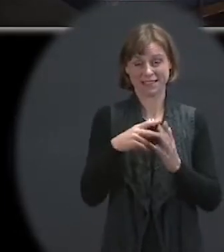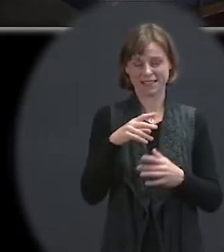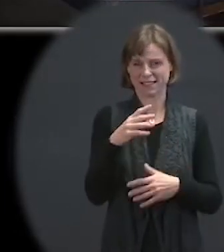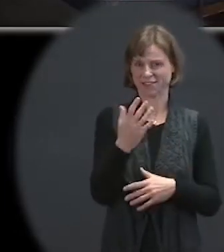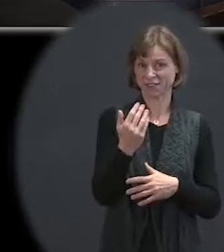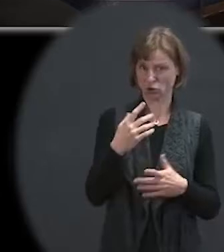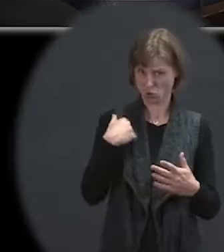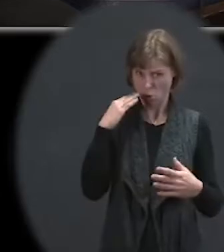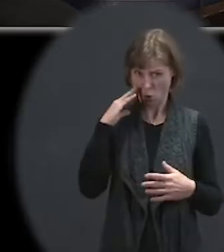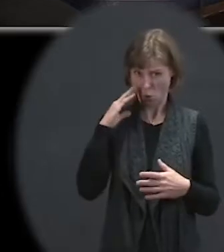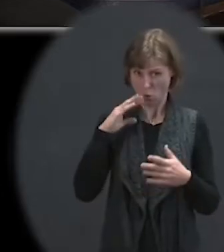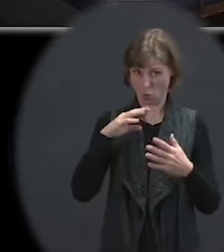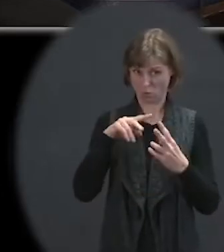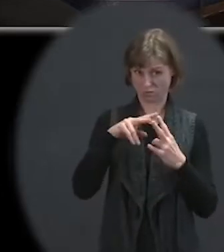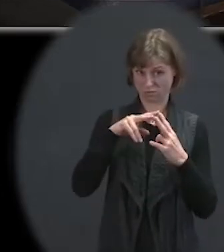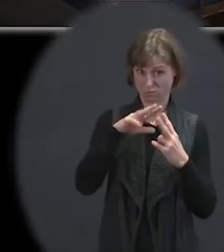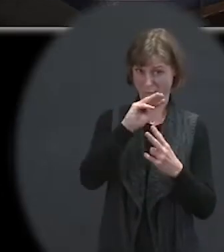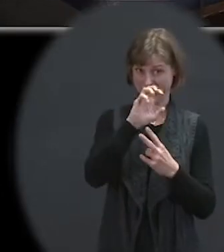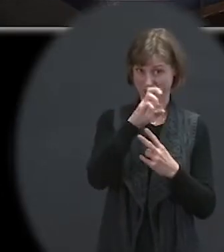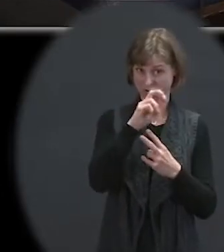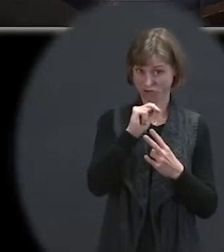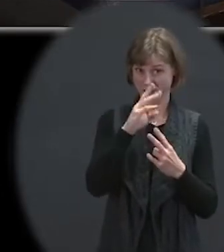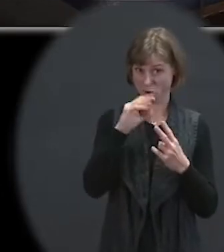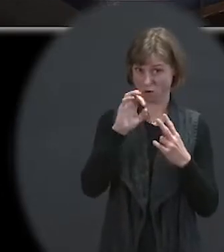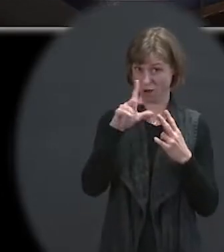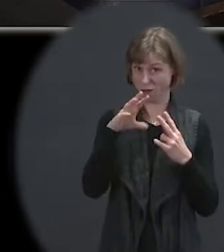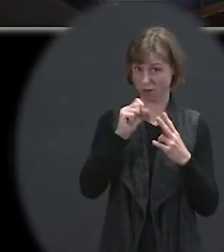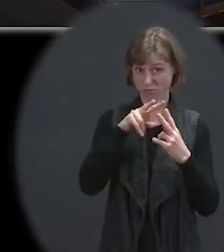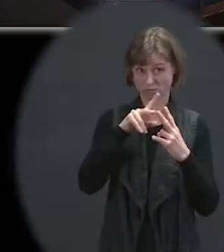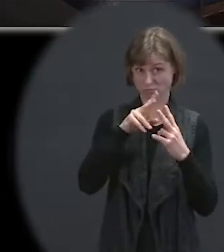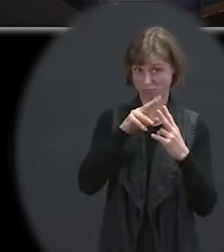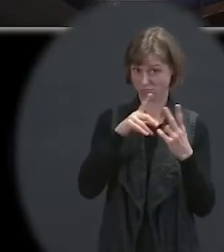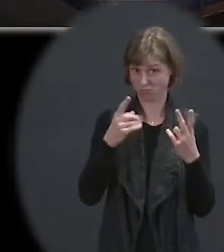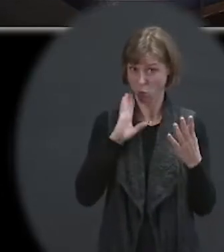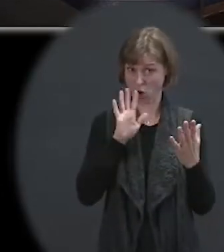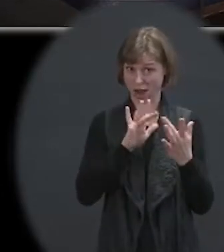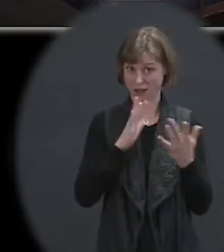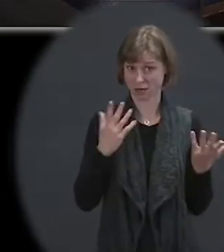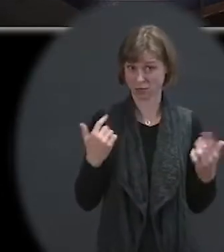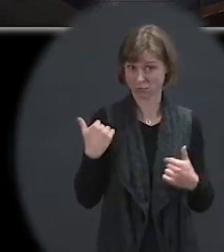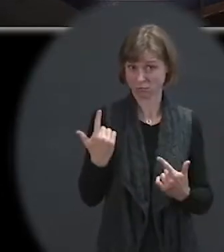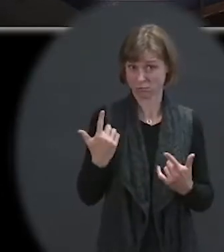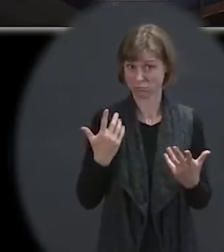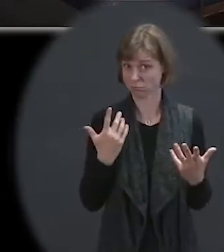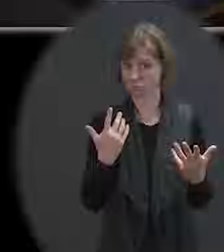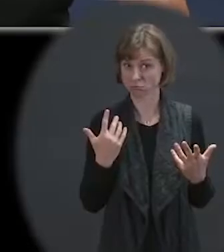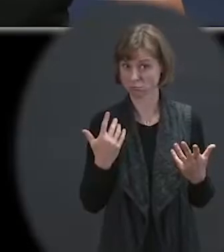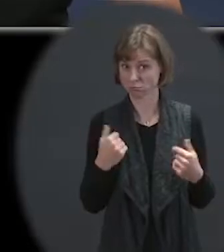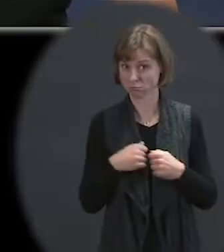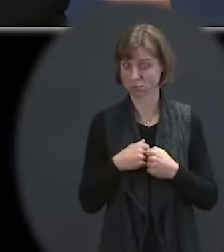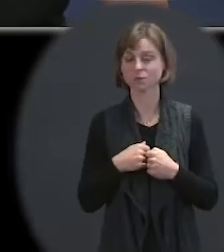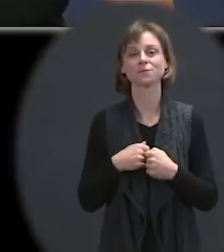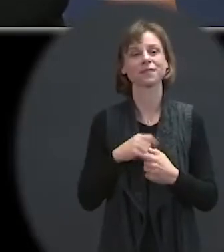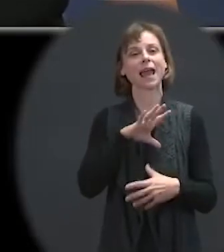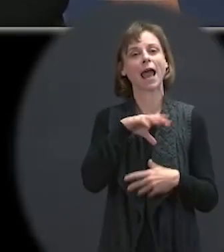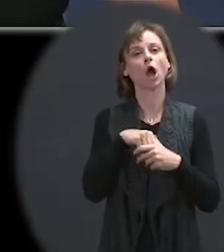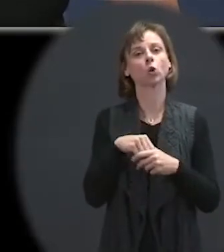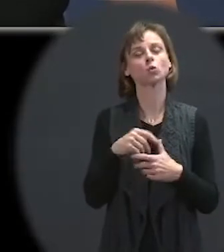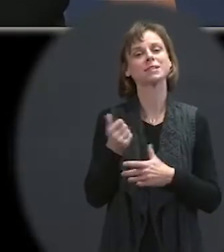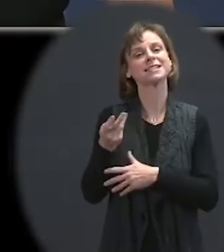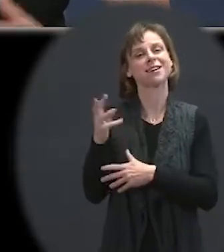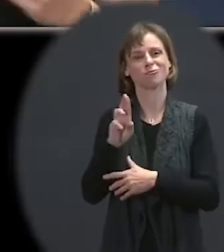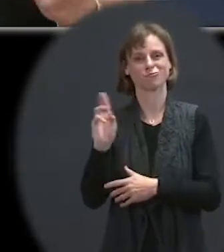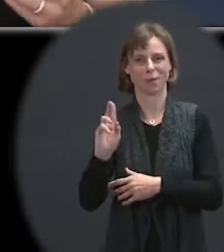Manchin, Senator Collins, Senator Portman, among those who said yesterday at least that they hadn't heard from her? It includes a number of